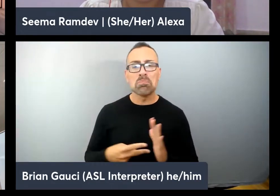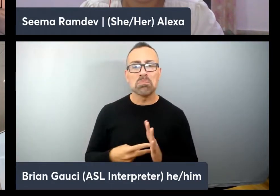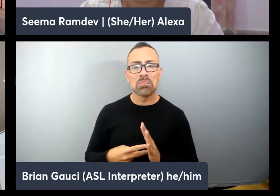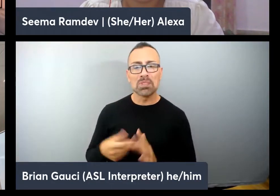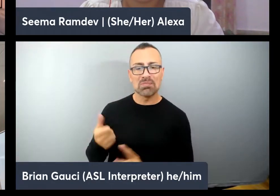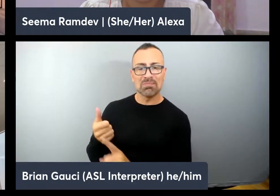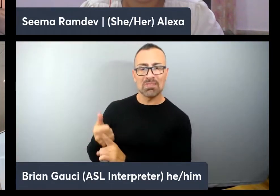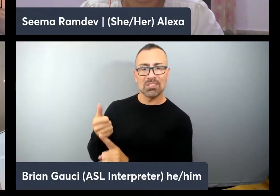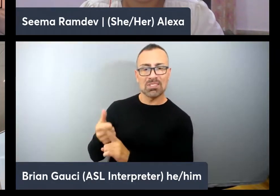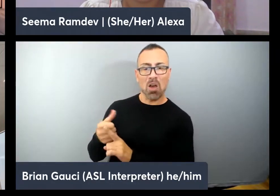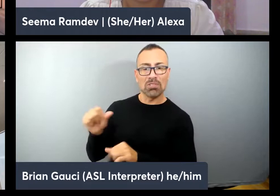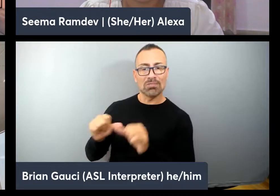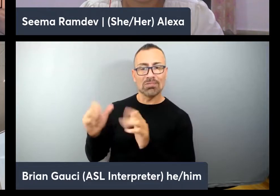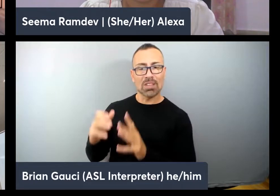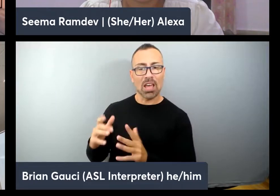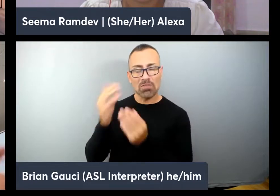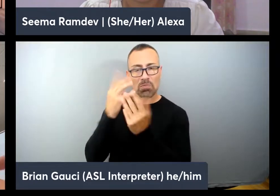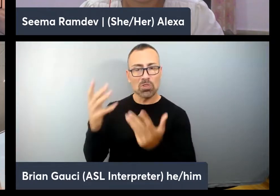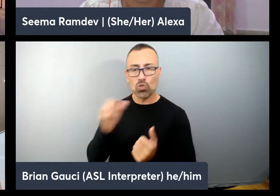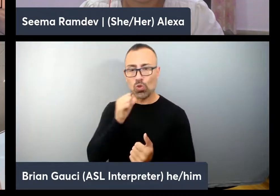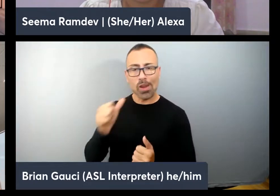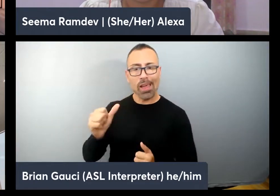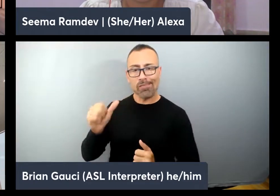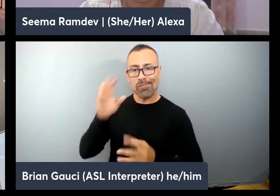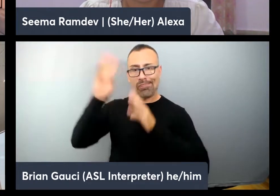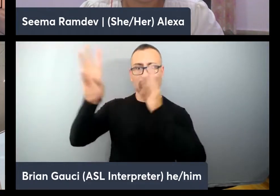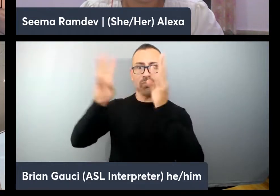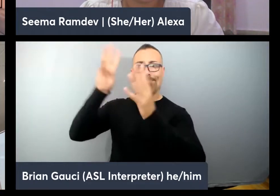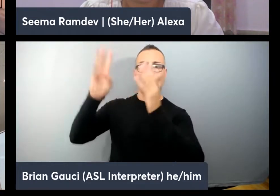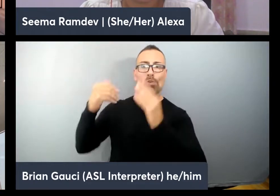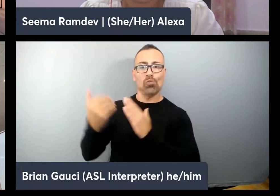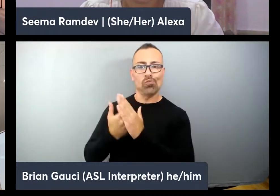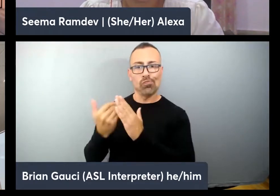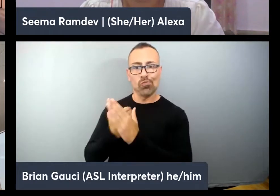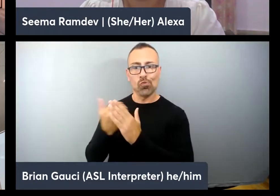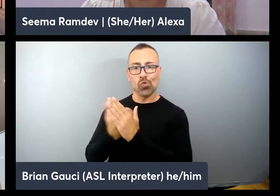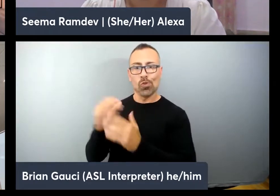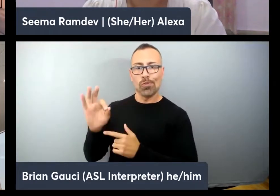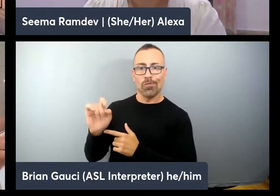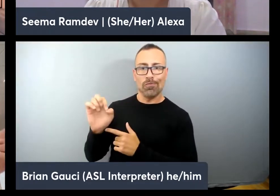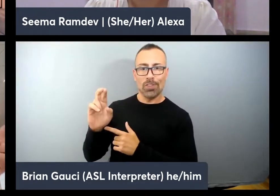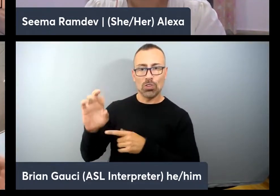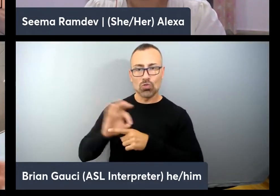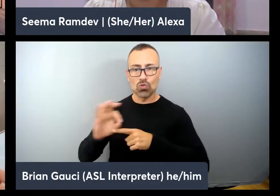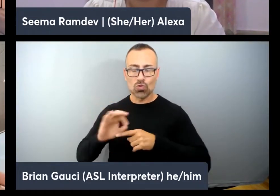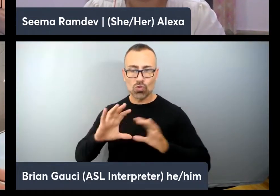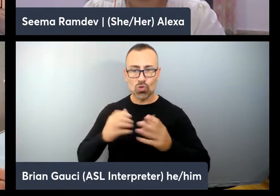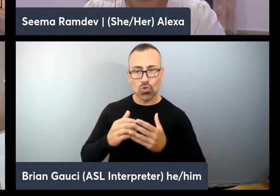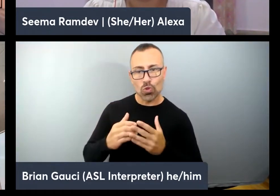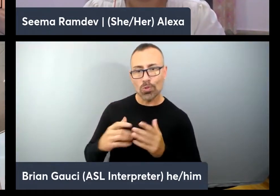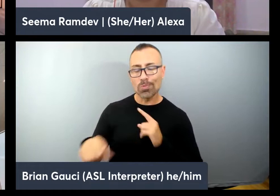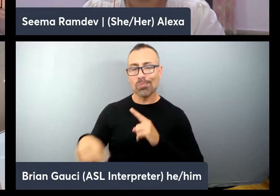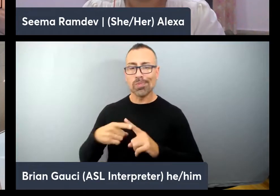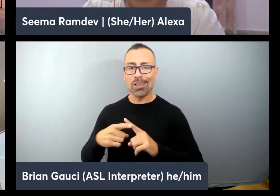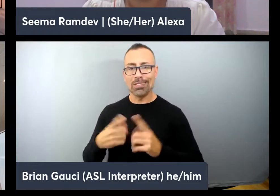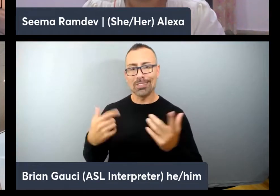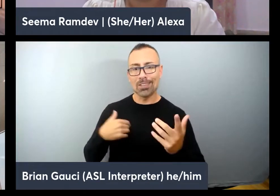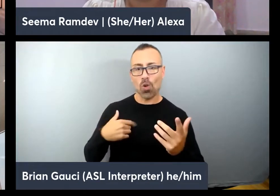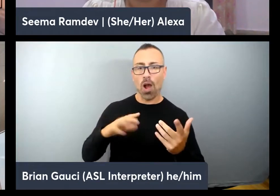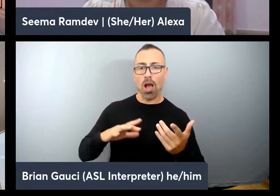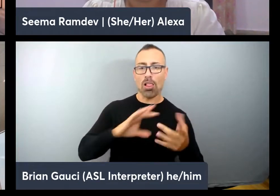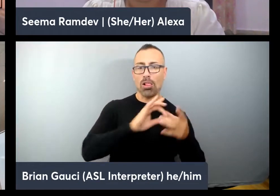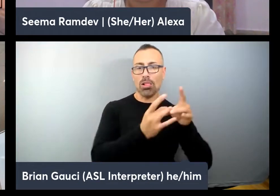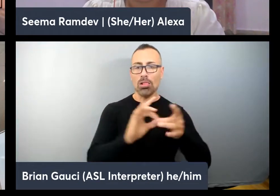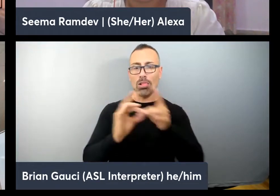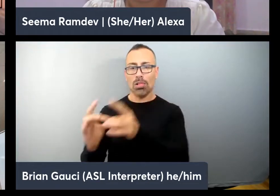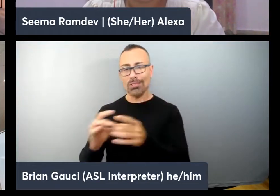new feature groups, new groups of features, and all the pipelines associated with that, if they want something that's sort of similar, right? So